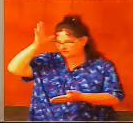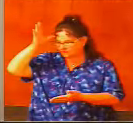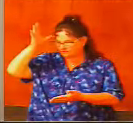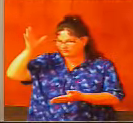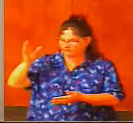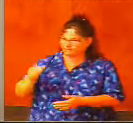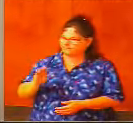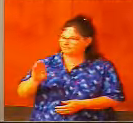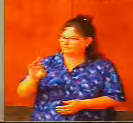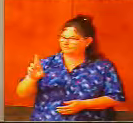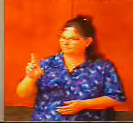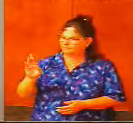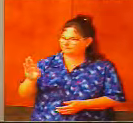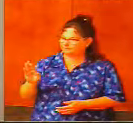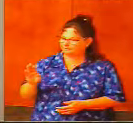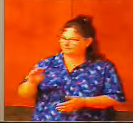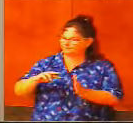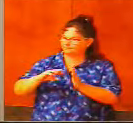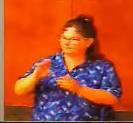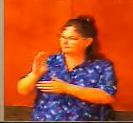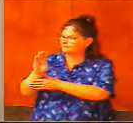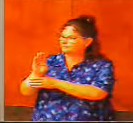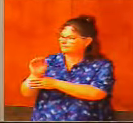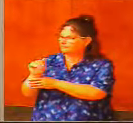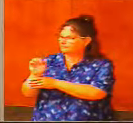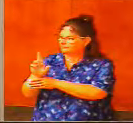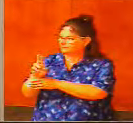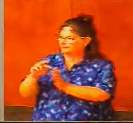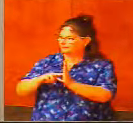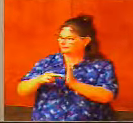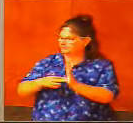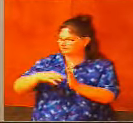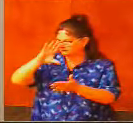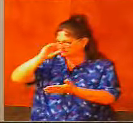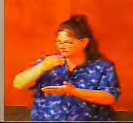Bar means son of, as you well know.